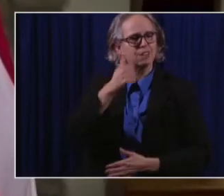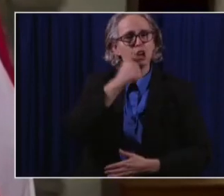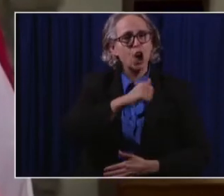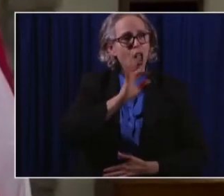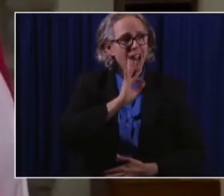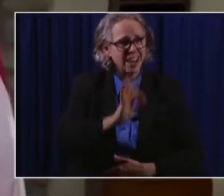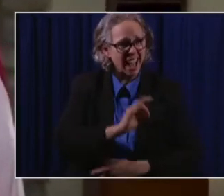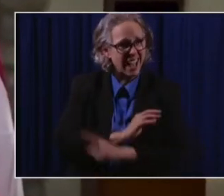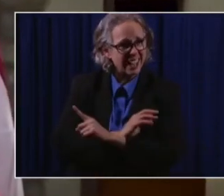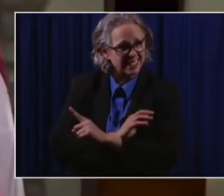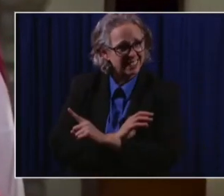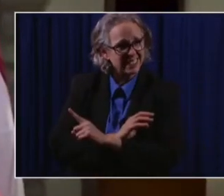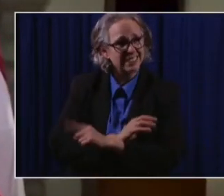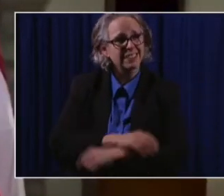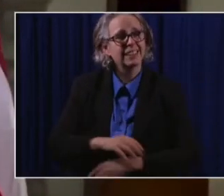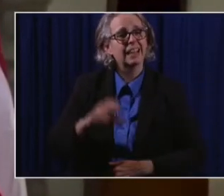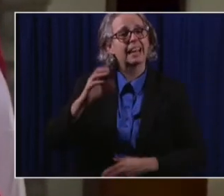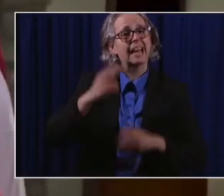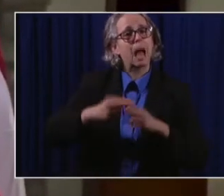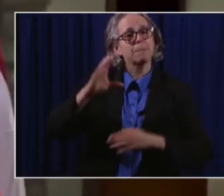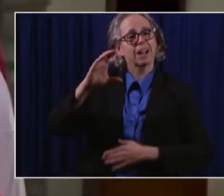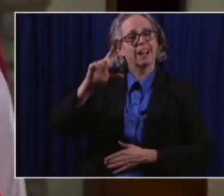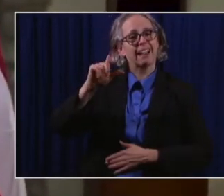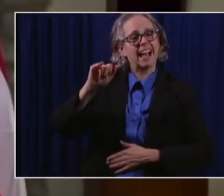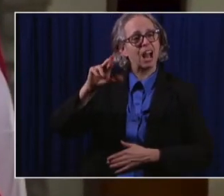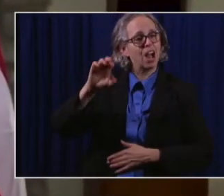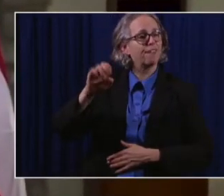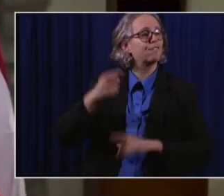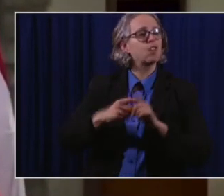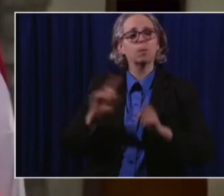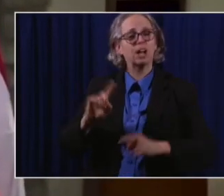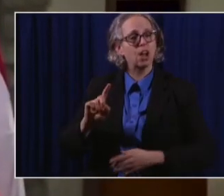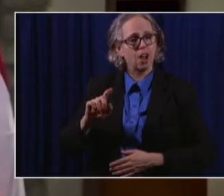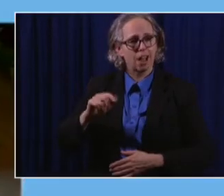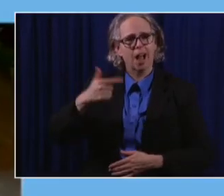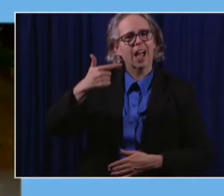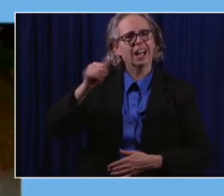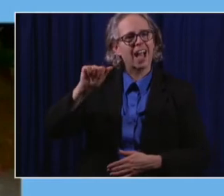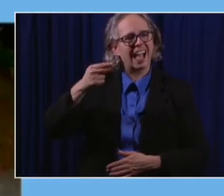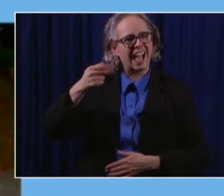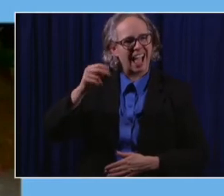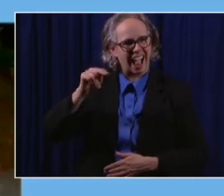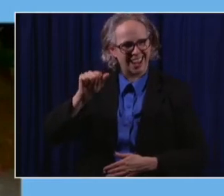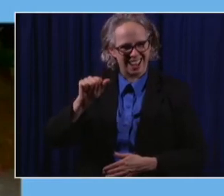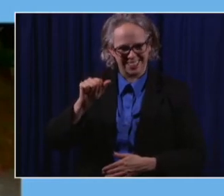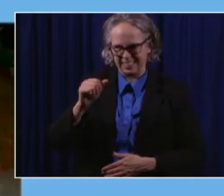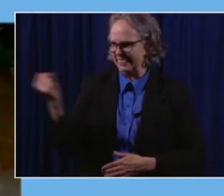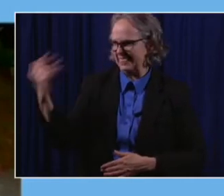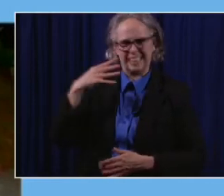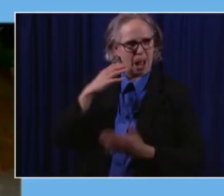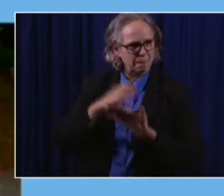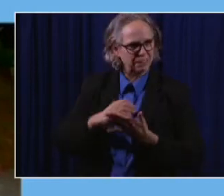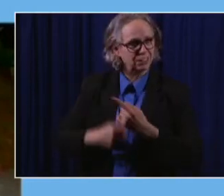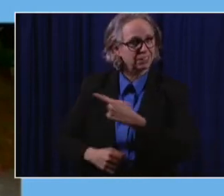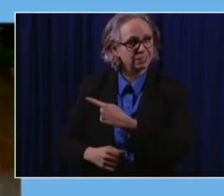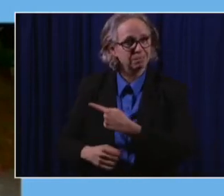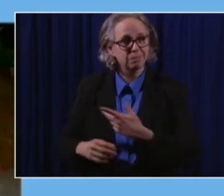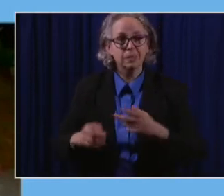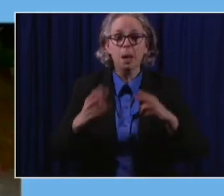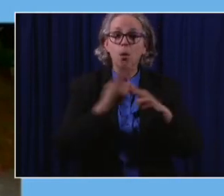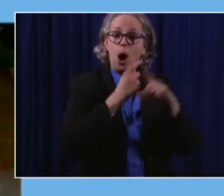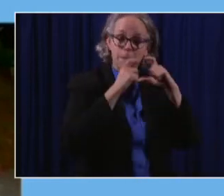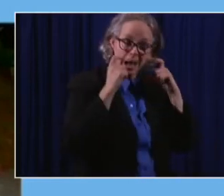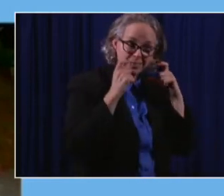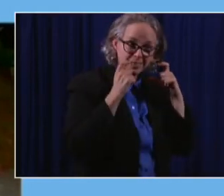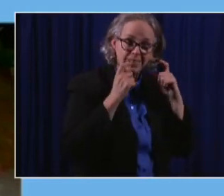is from Gahanna. And let me just read it. Wear a mask. Stay 6 feet apart.